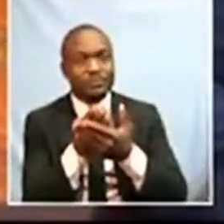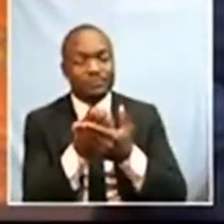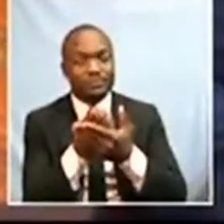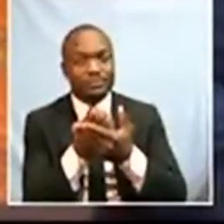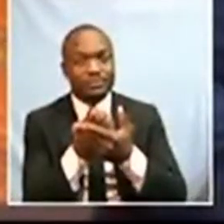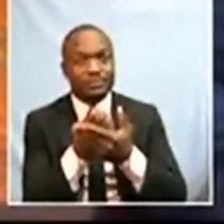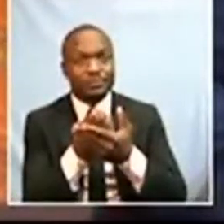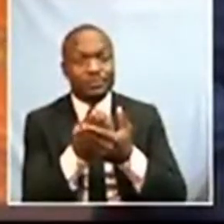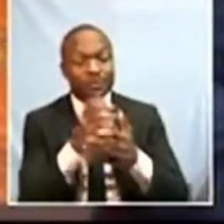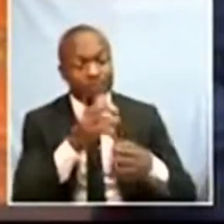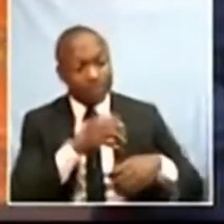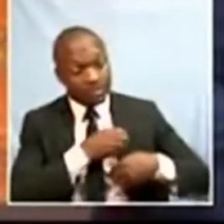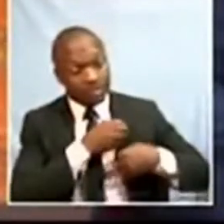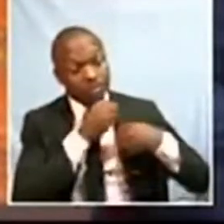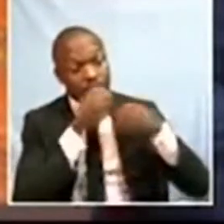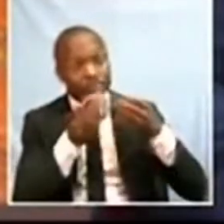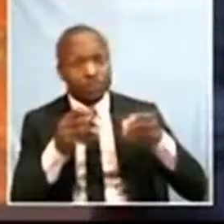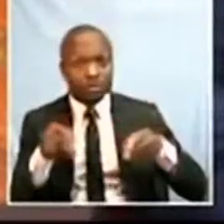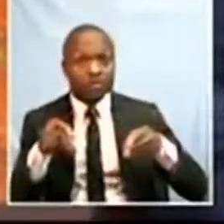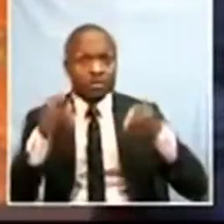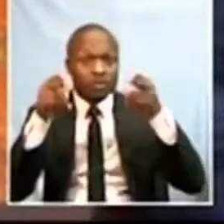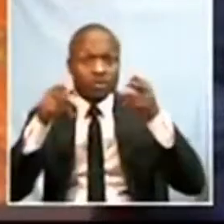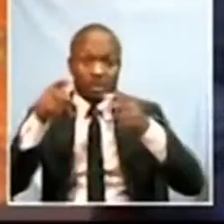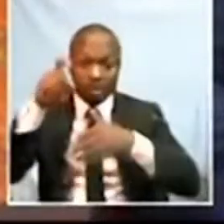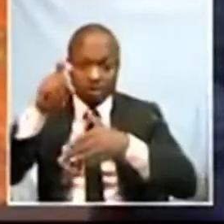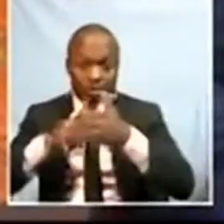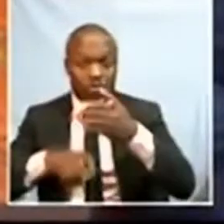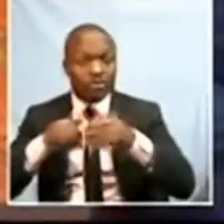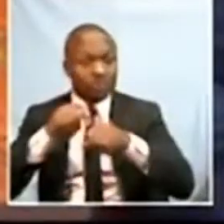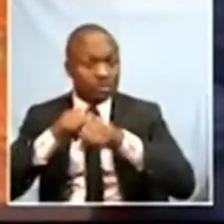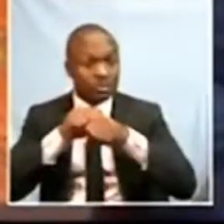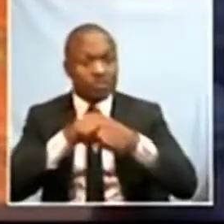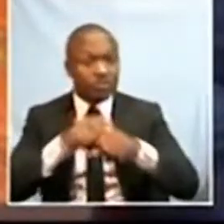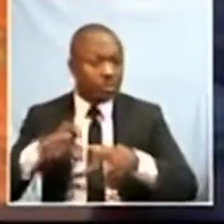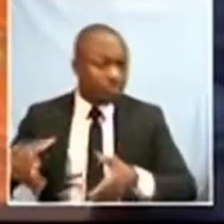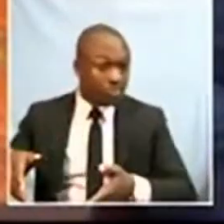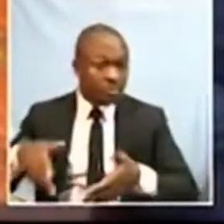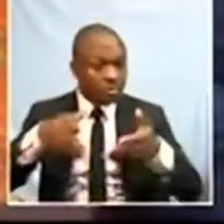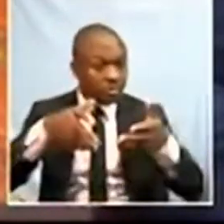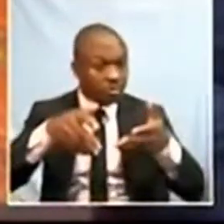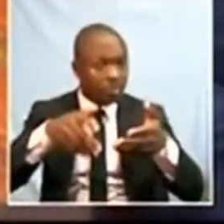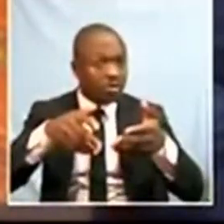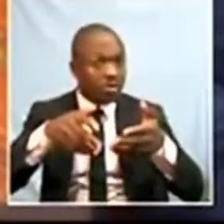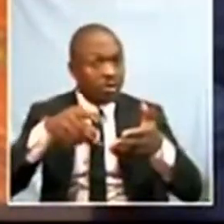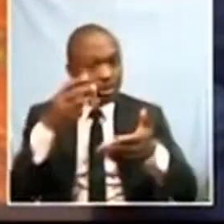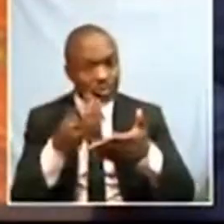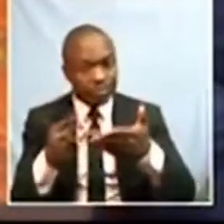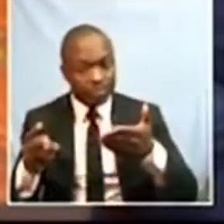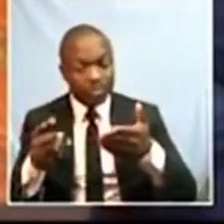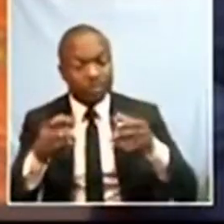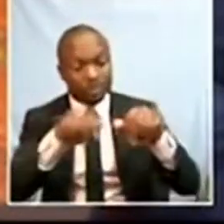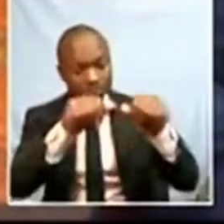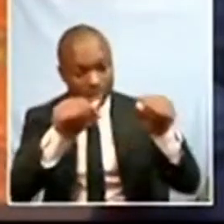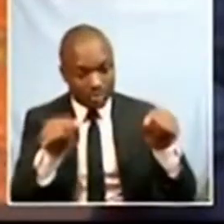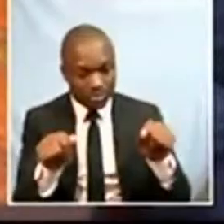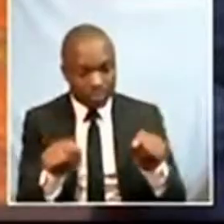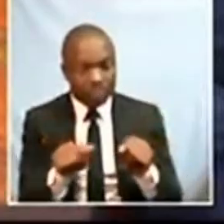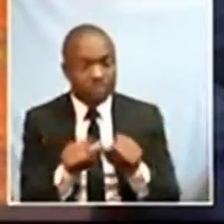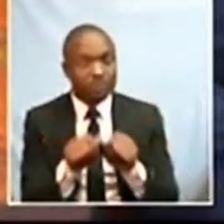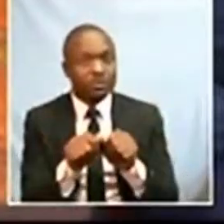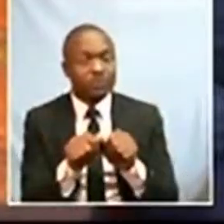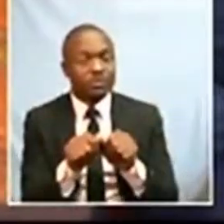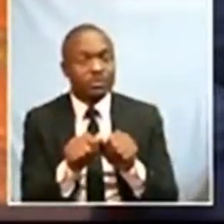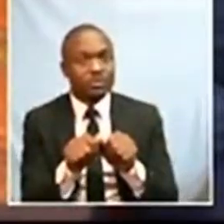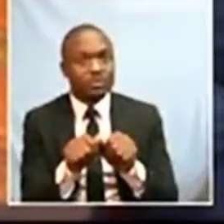they expressed high cost of transport to transport few materials to the site, which was above